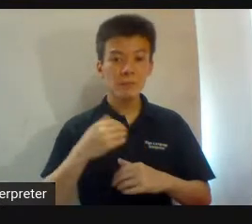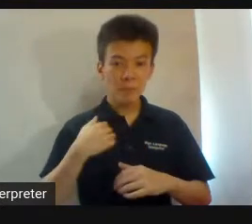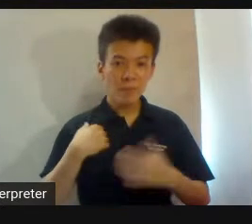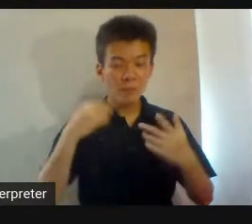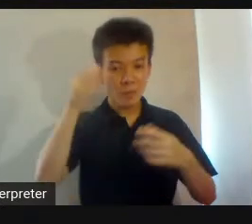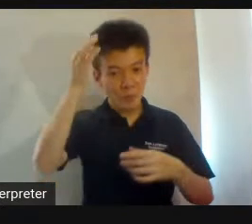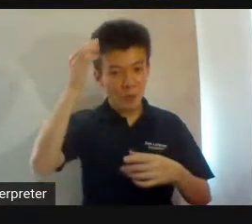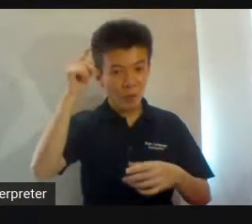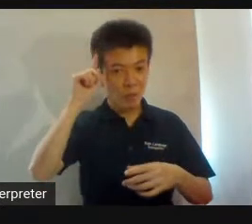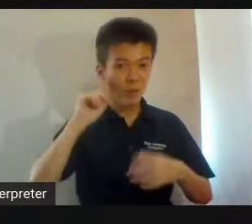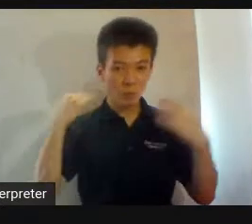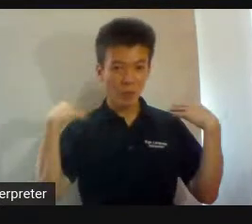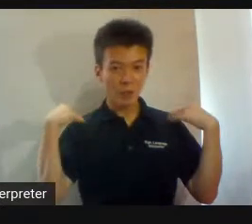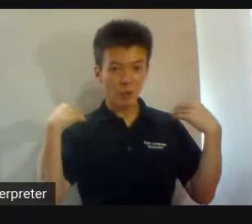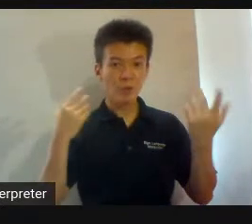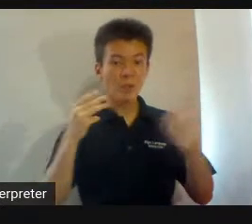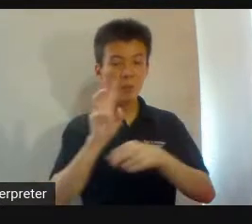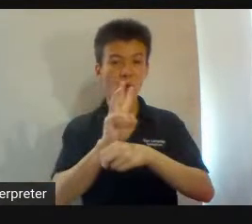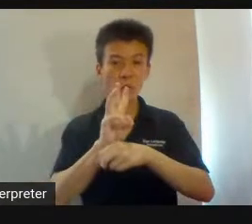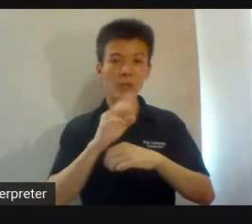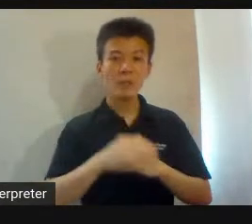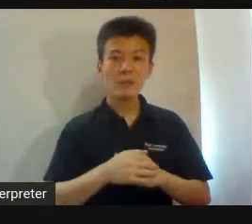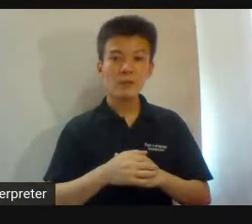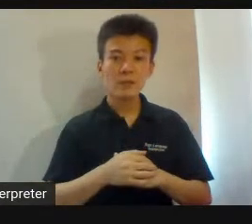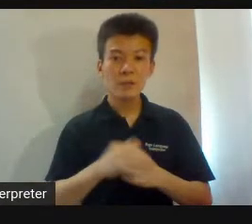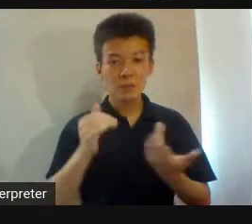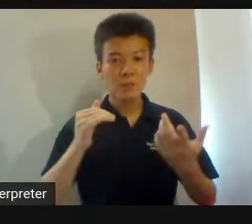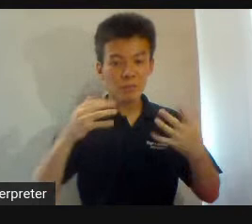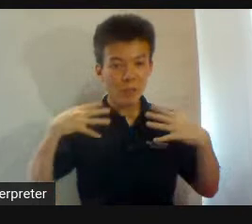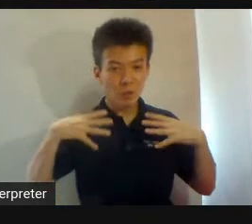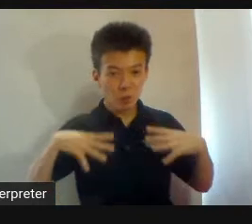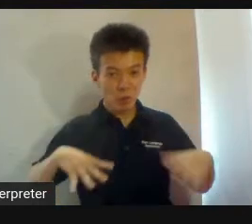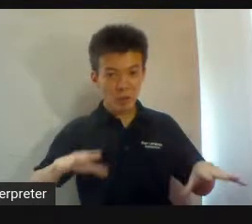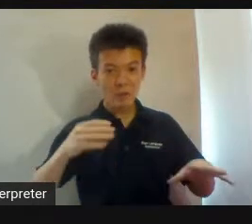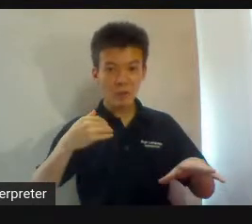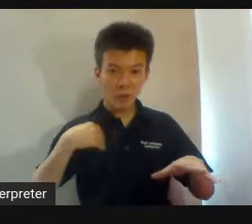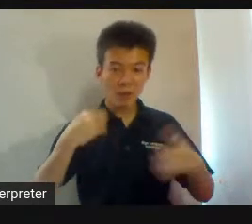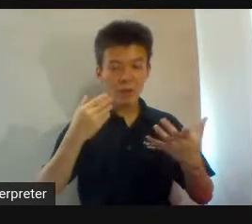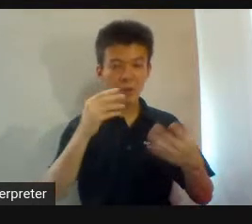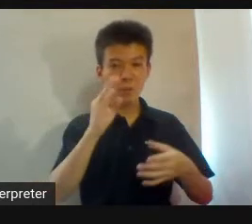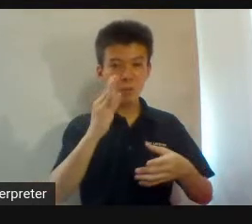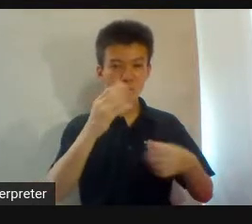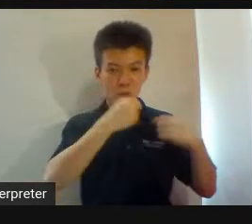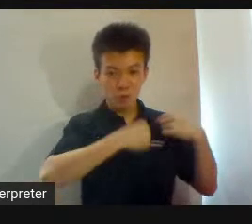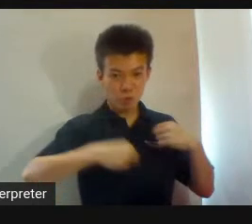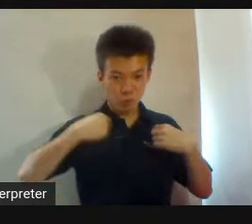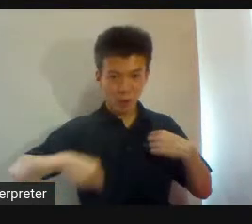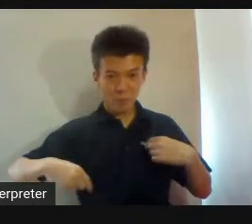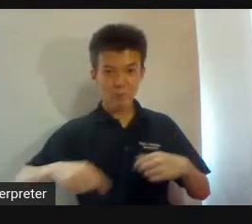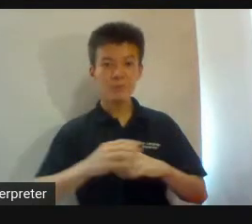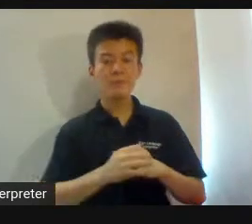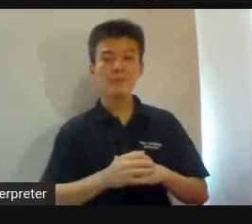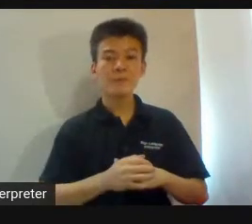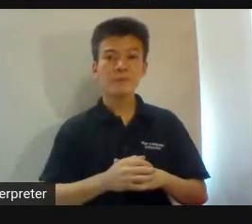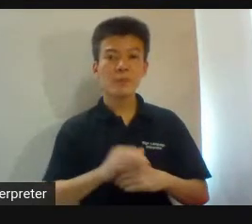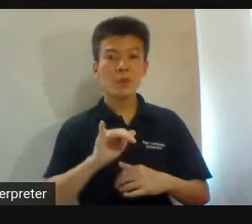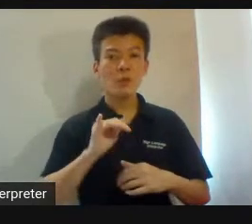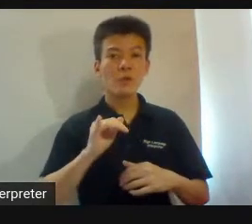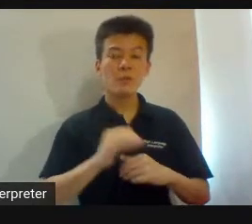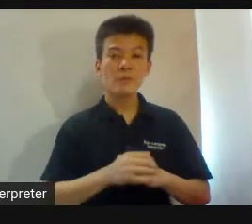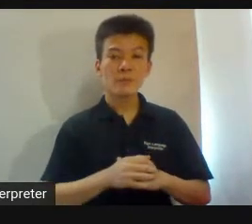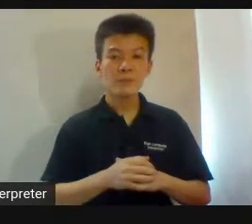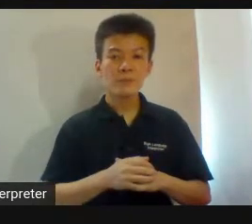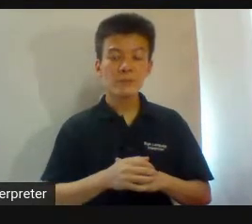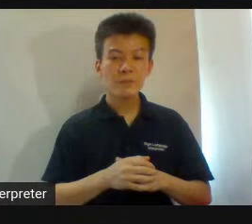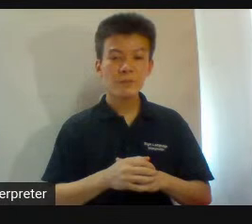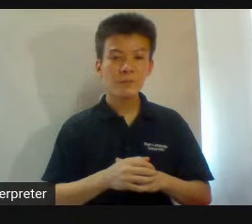black hair to my shoulders, and I'm wearing a dress that has blue stripes. Yeah. Oh, and